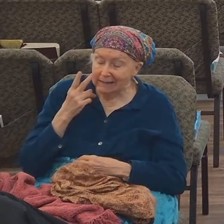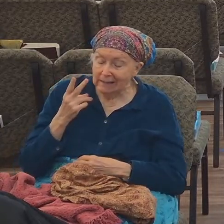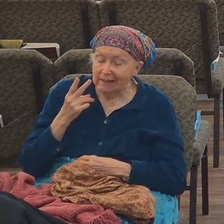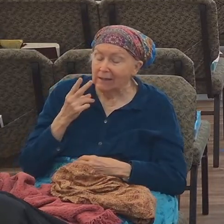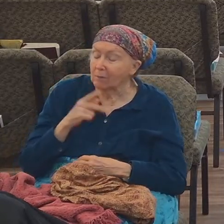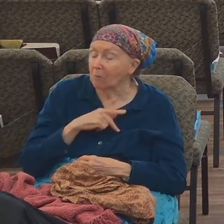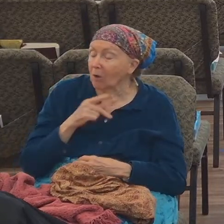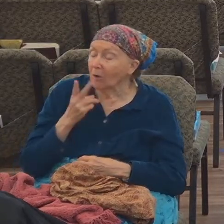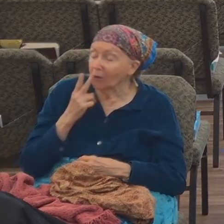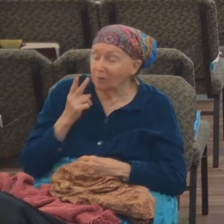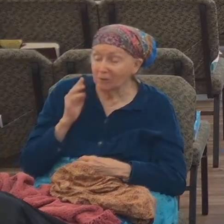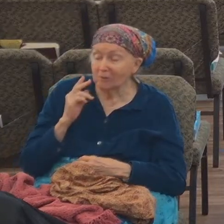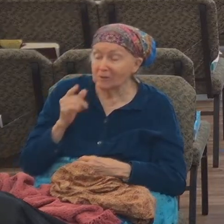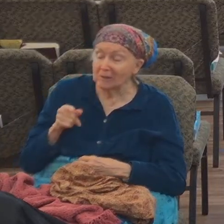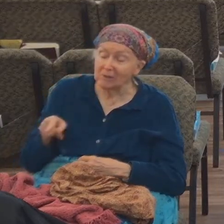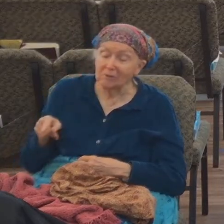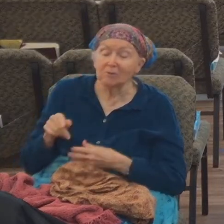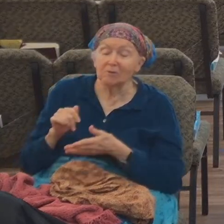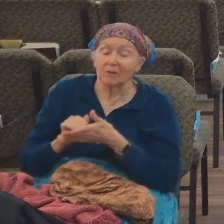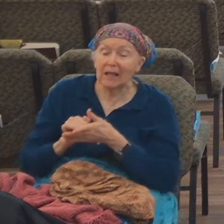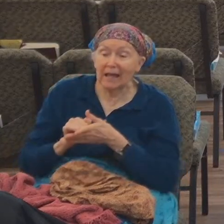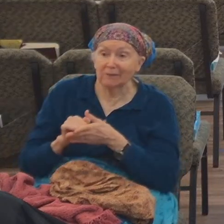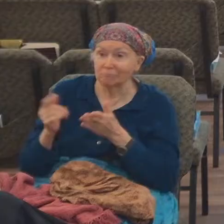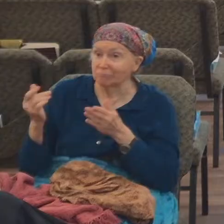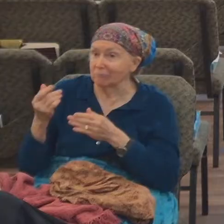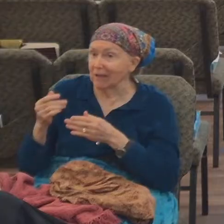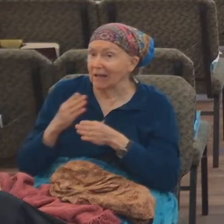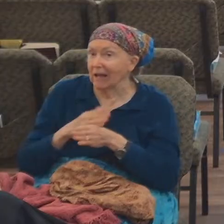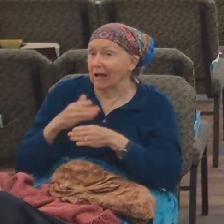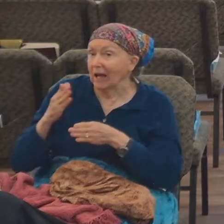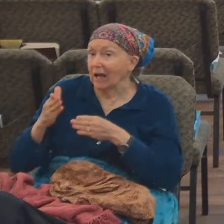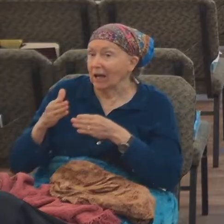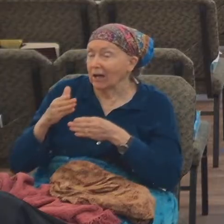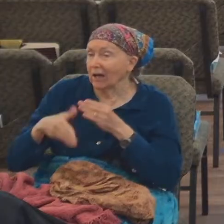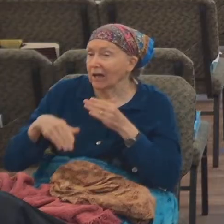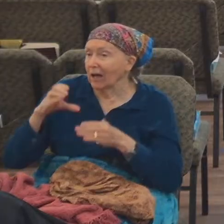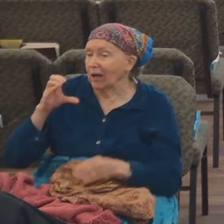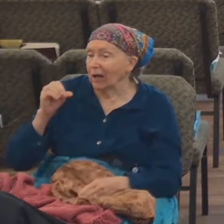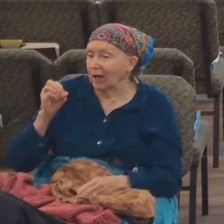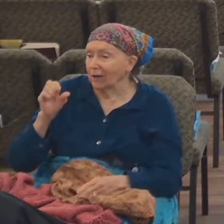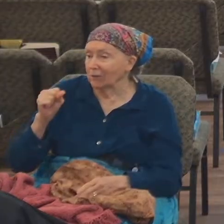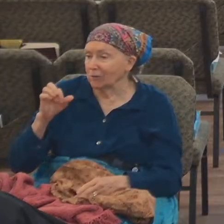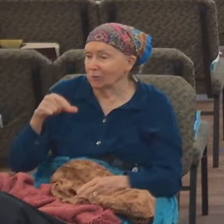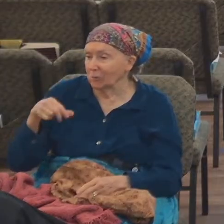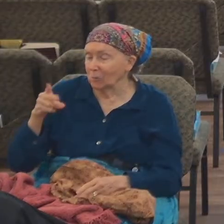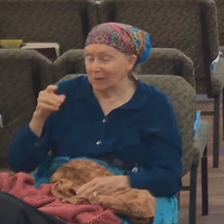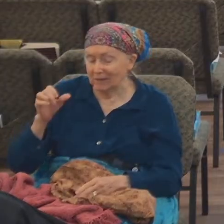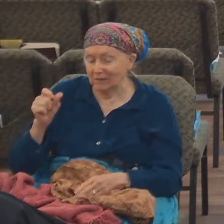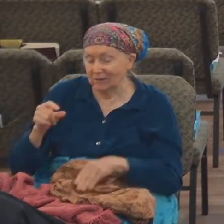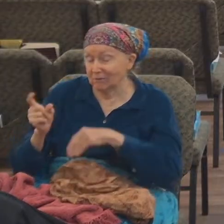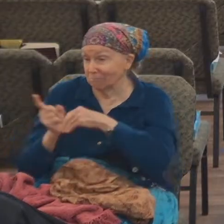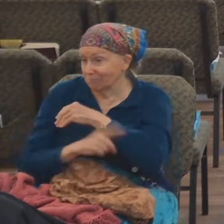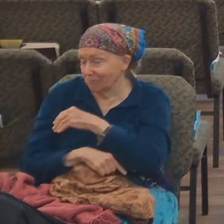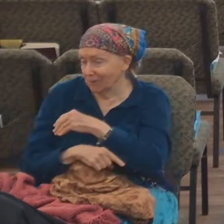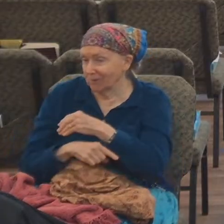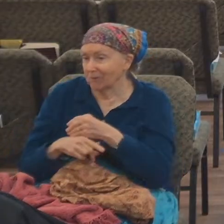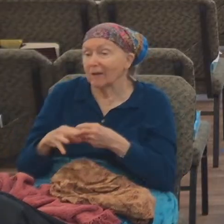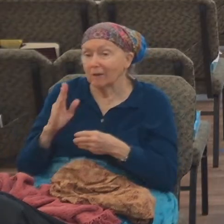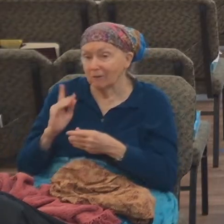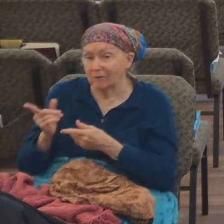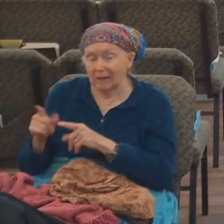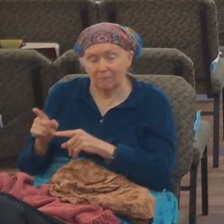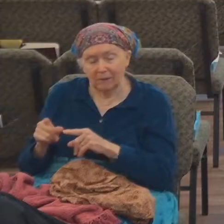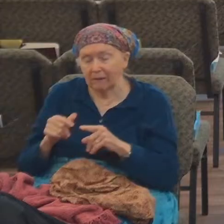already. Don't quite know exactly what he's thinking of, okay? What he's thinking of when he says this, but